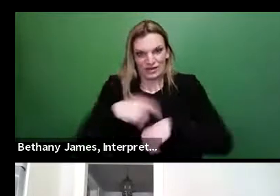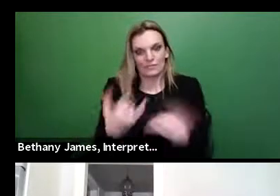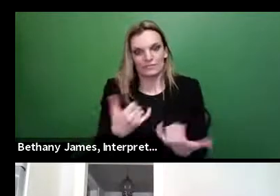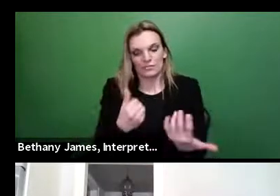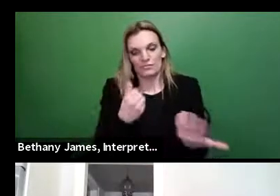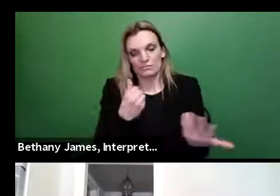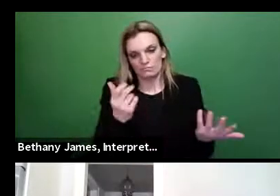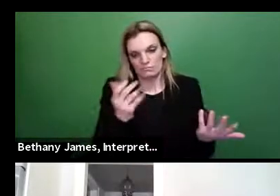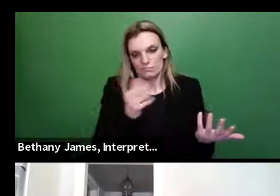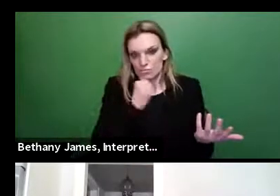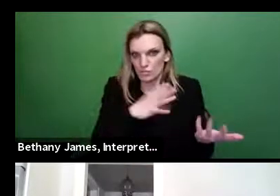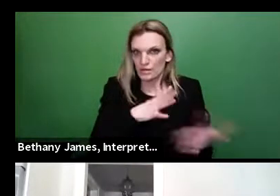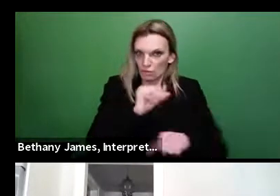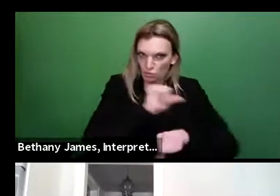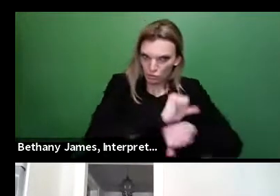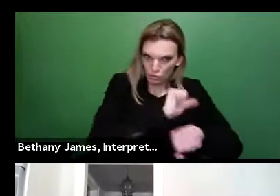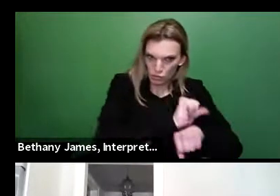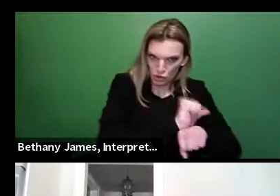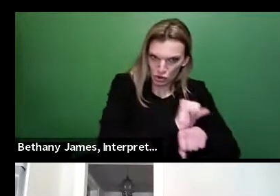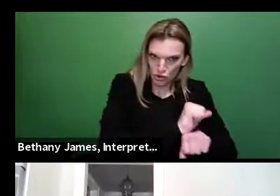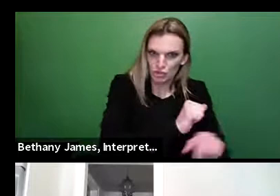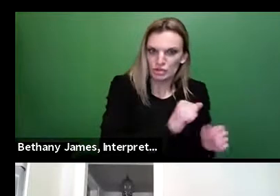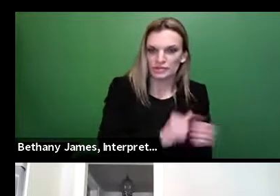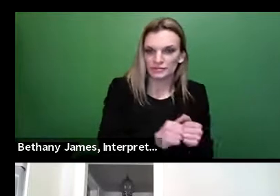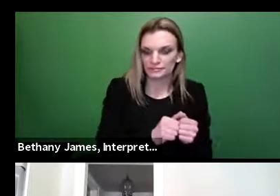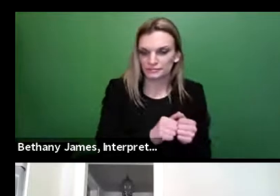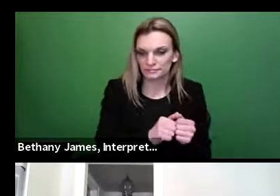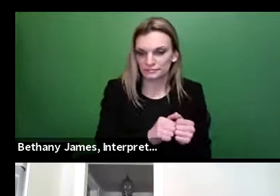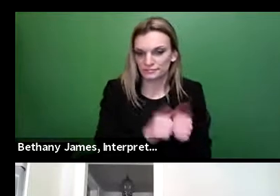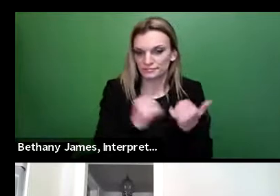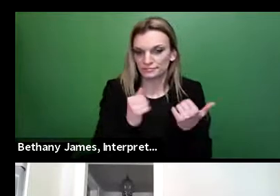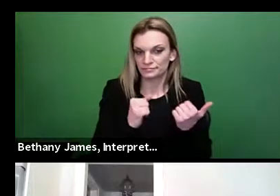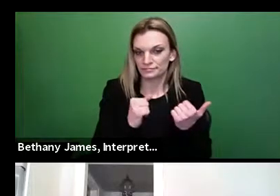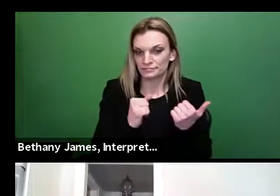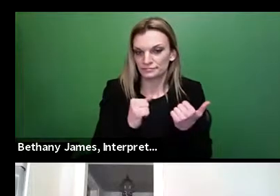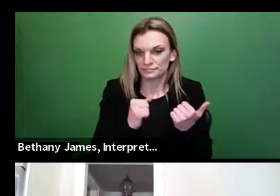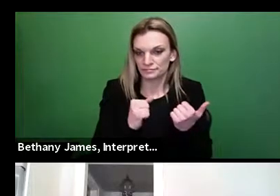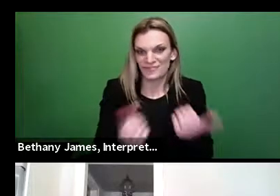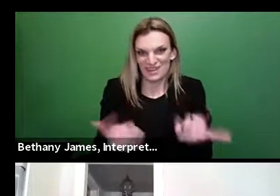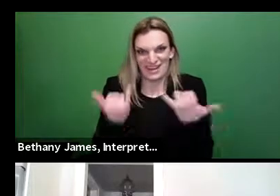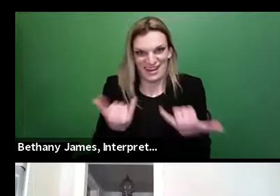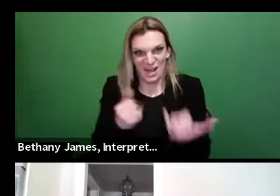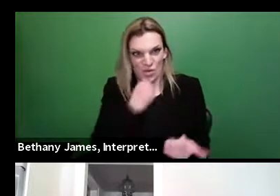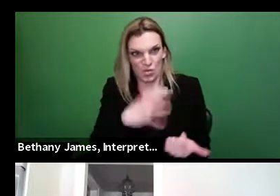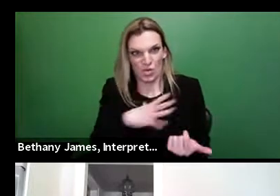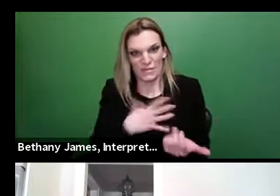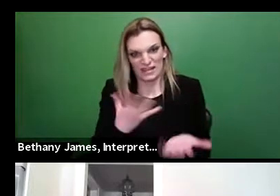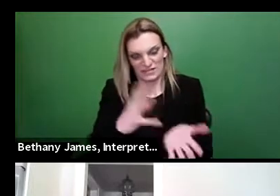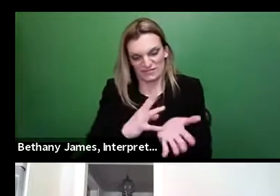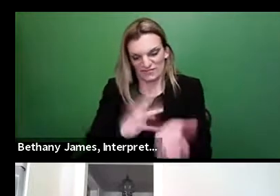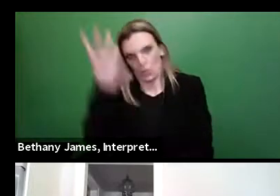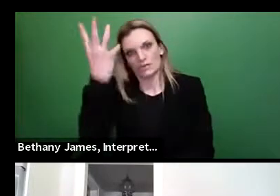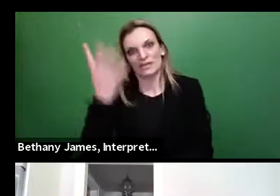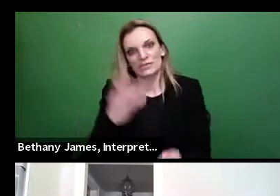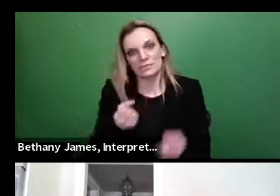today, after the pandemic, four times as many women have left the workforce as men across the